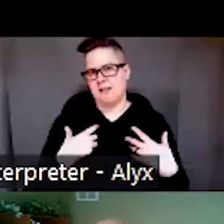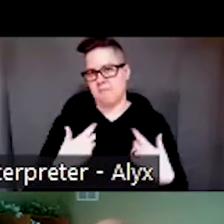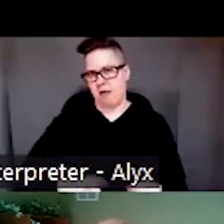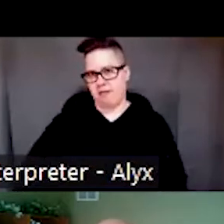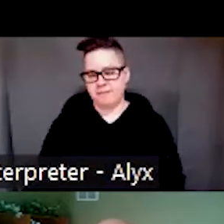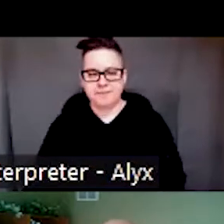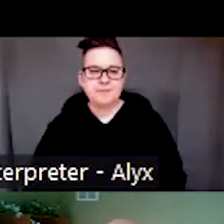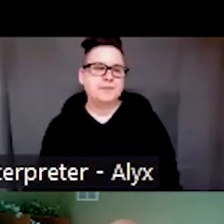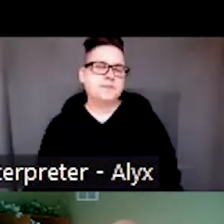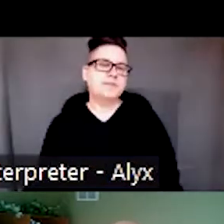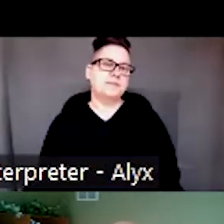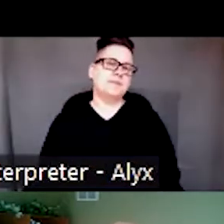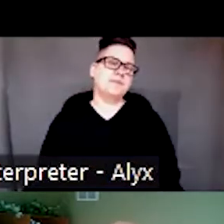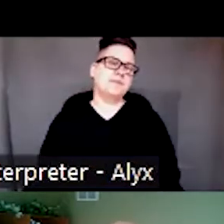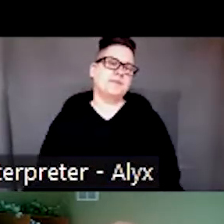sleep health.